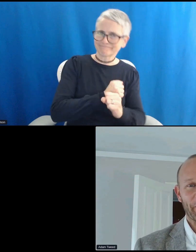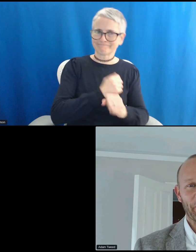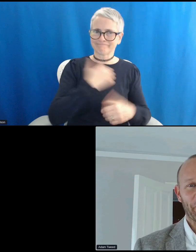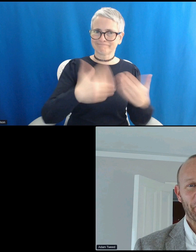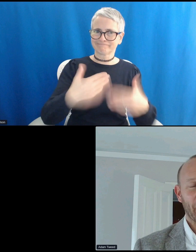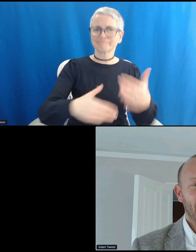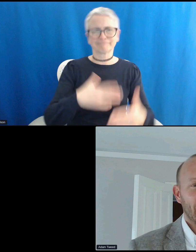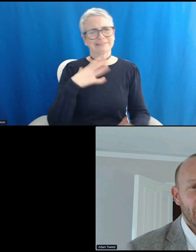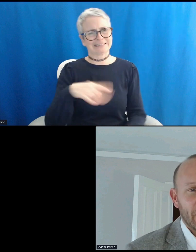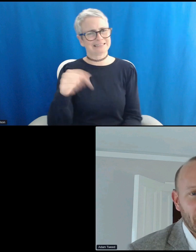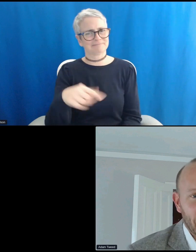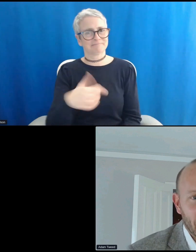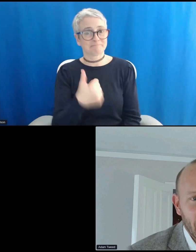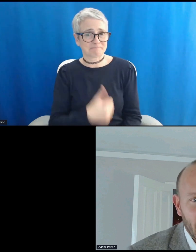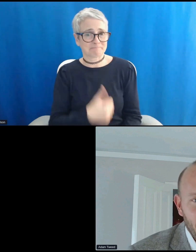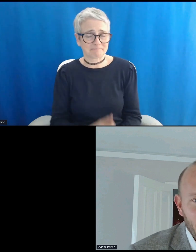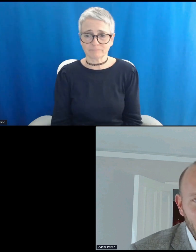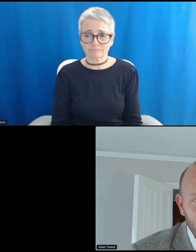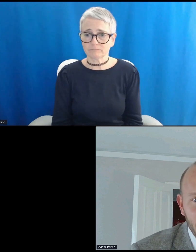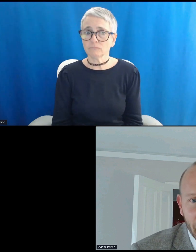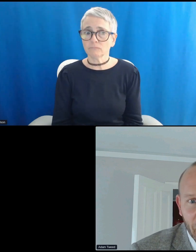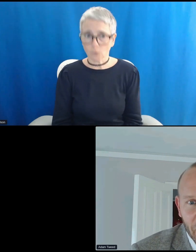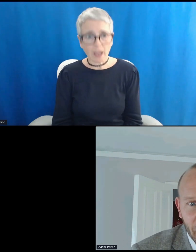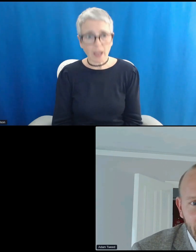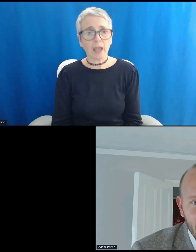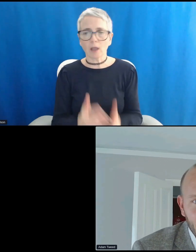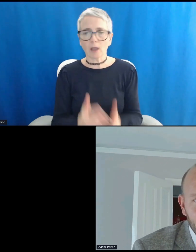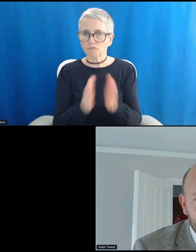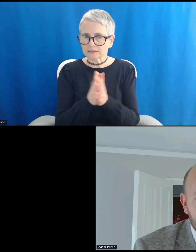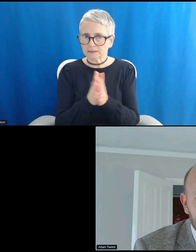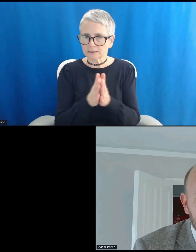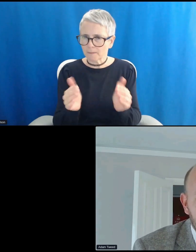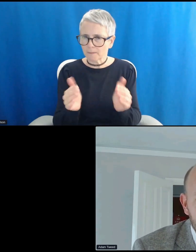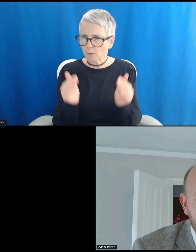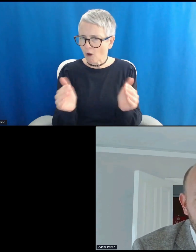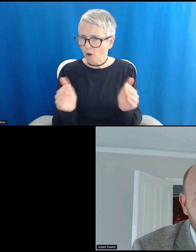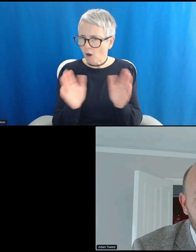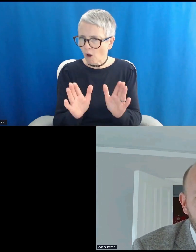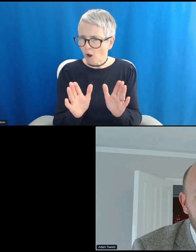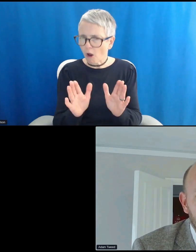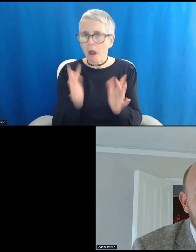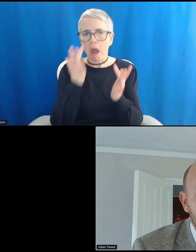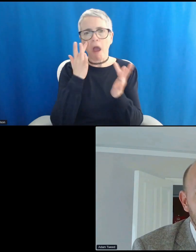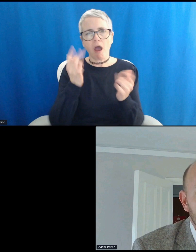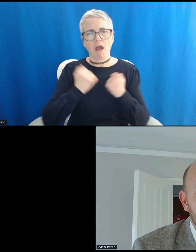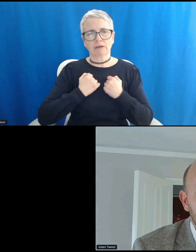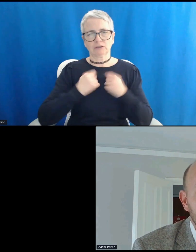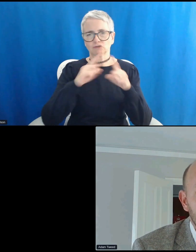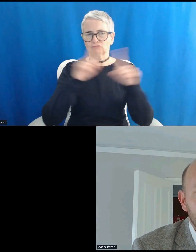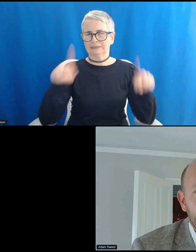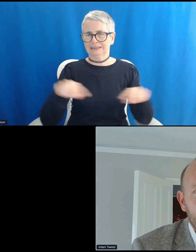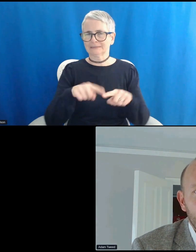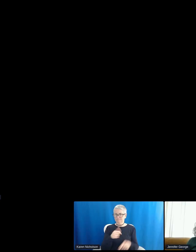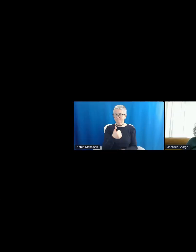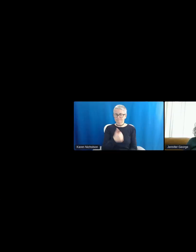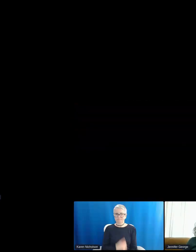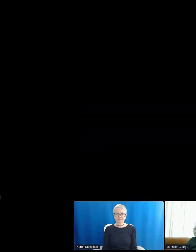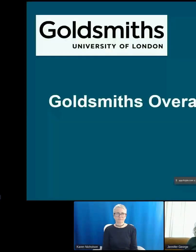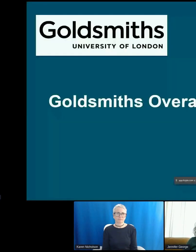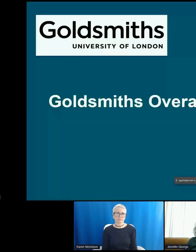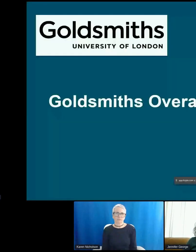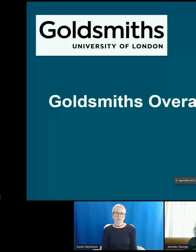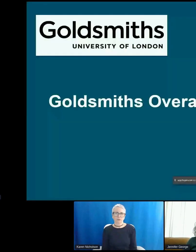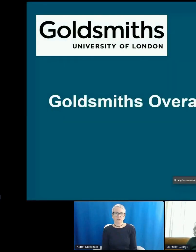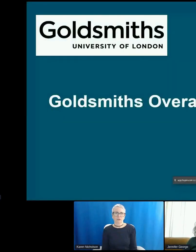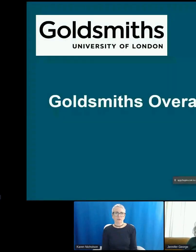way. So moving on now, I'm just going to share my screen again, because